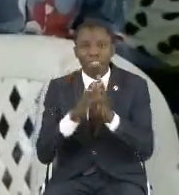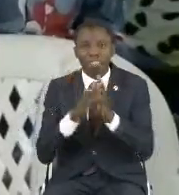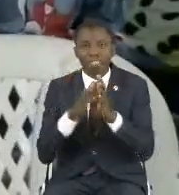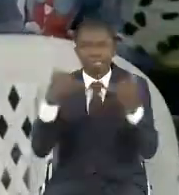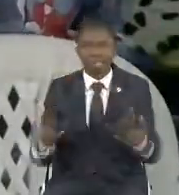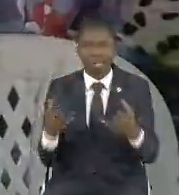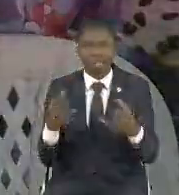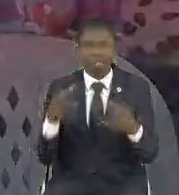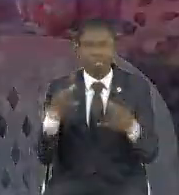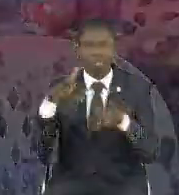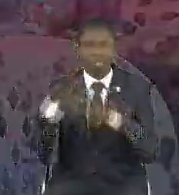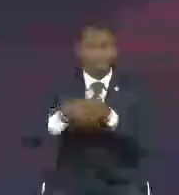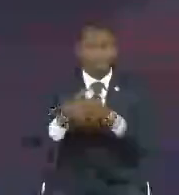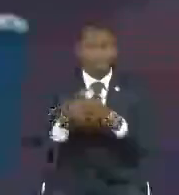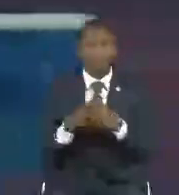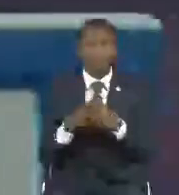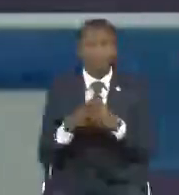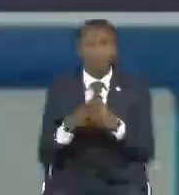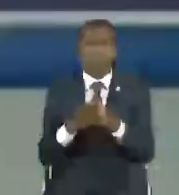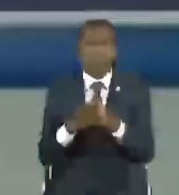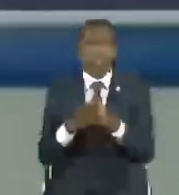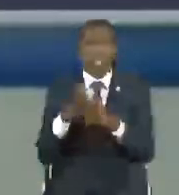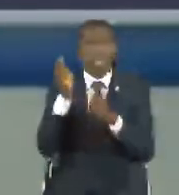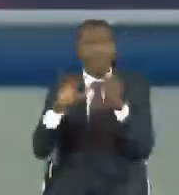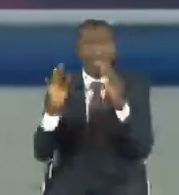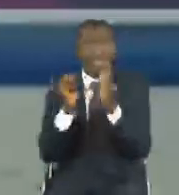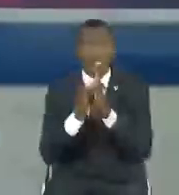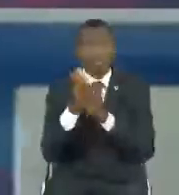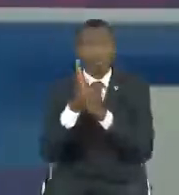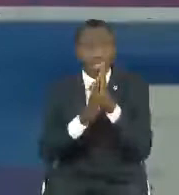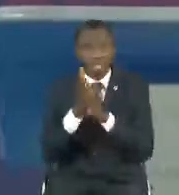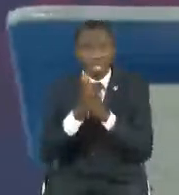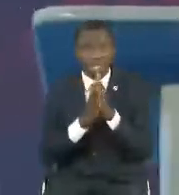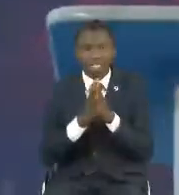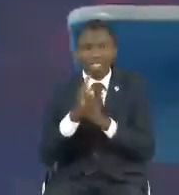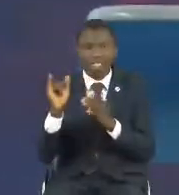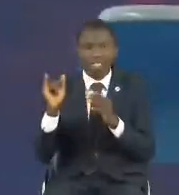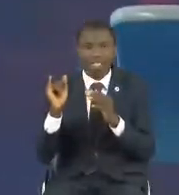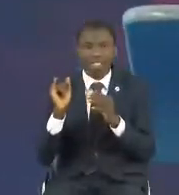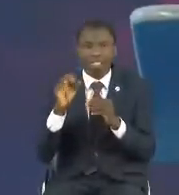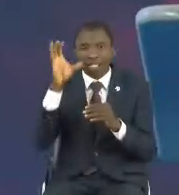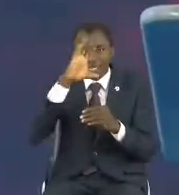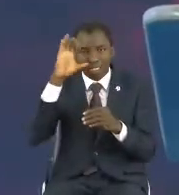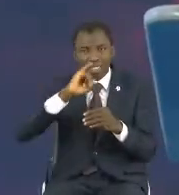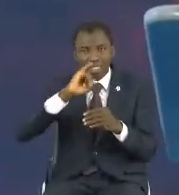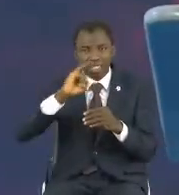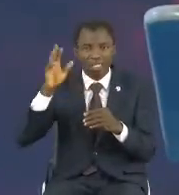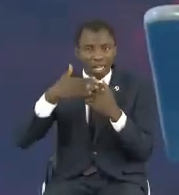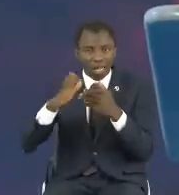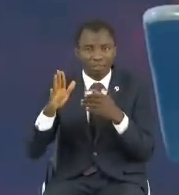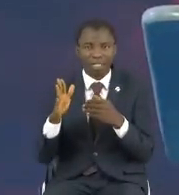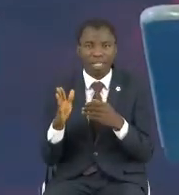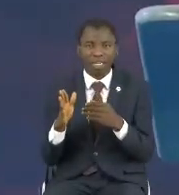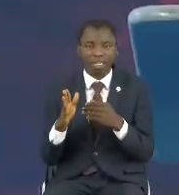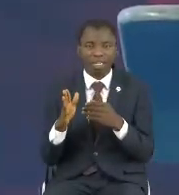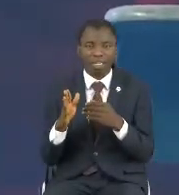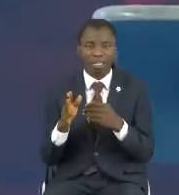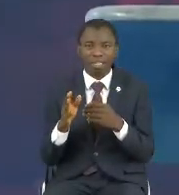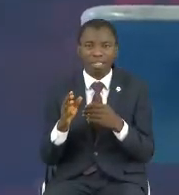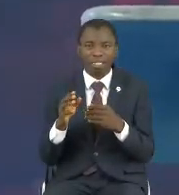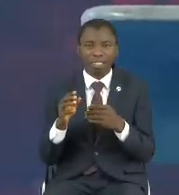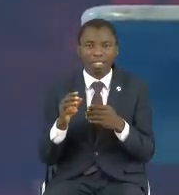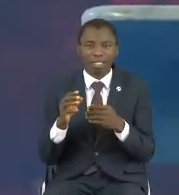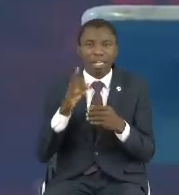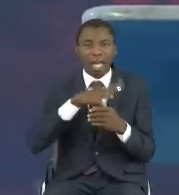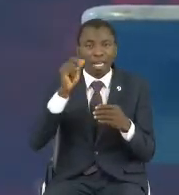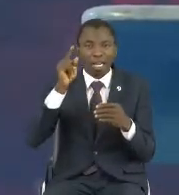have been desiring, longing for, seeking after, and they have been escaping you,